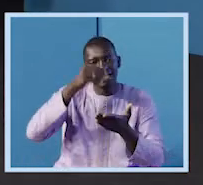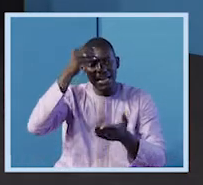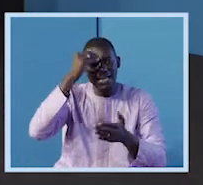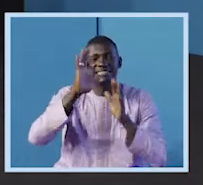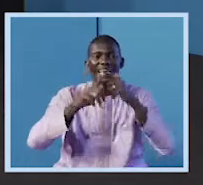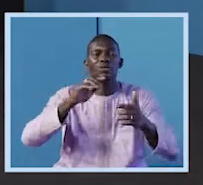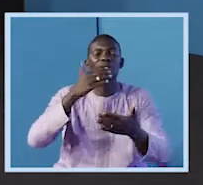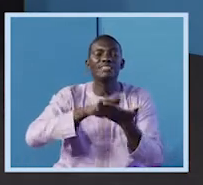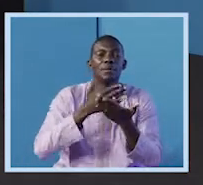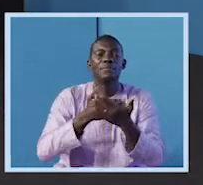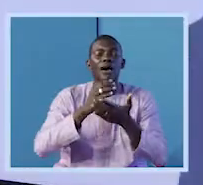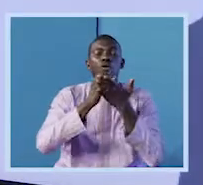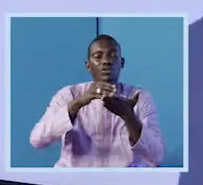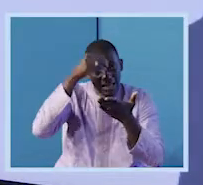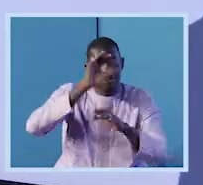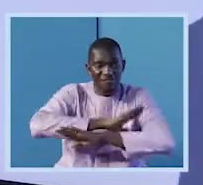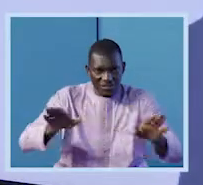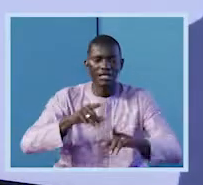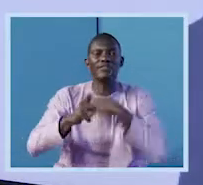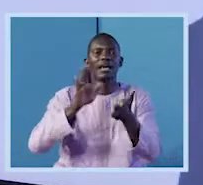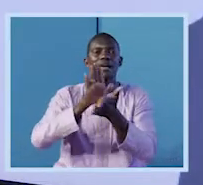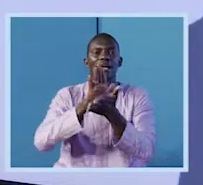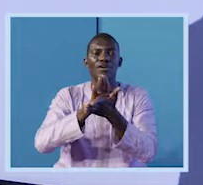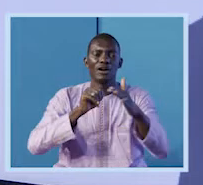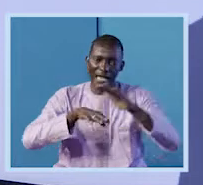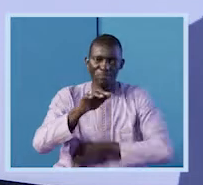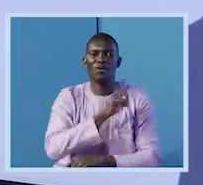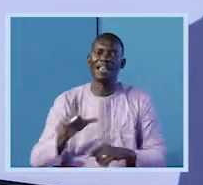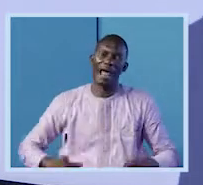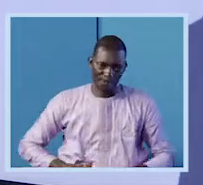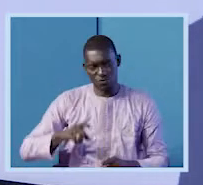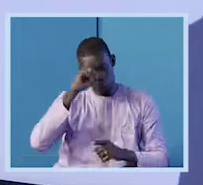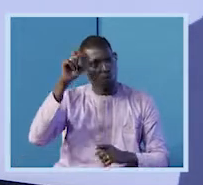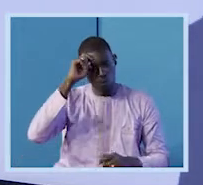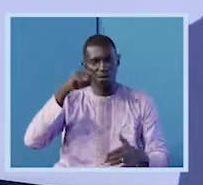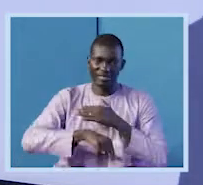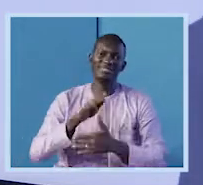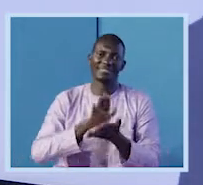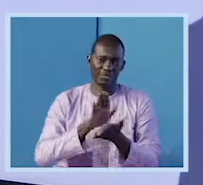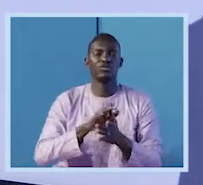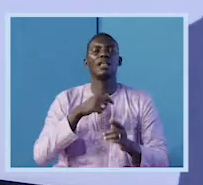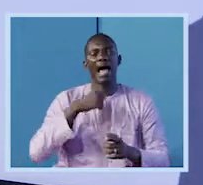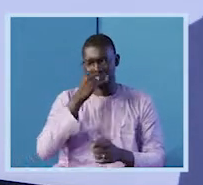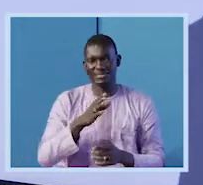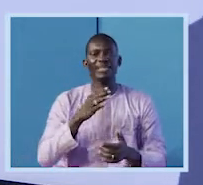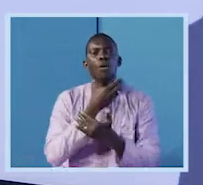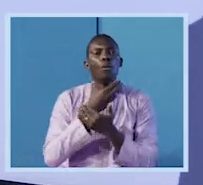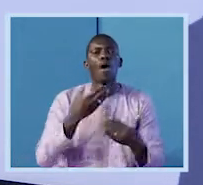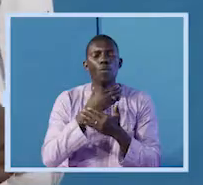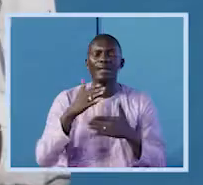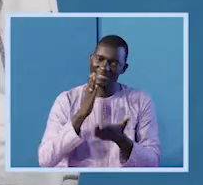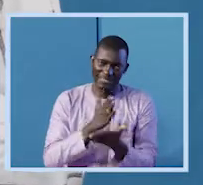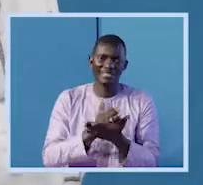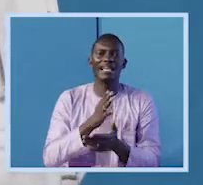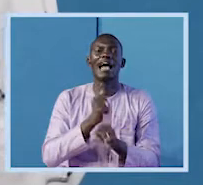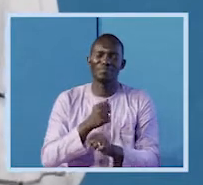training, I was automatically employed by the Deaf Association as a sign language interpreter. Okay. Yeah. So I can say Katim really motivated me. And this to be a means